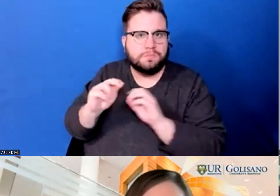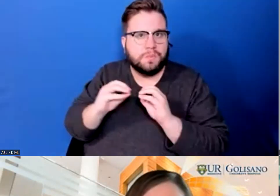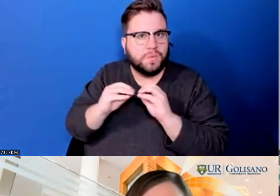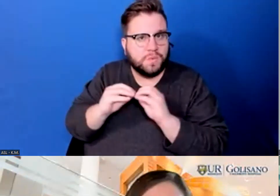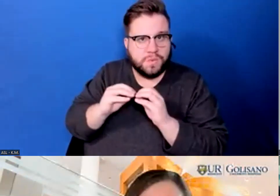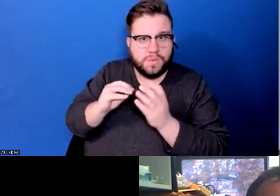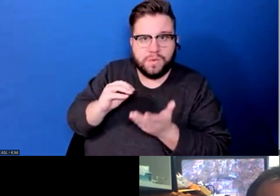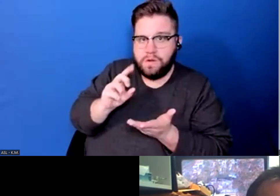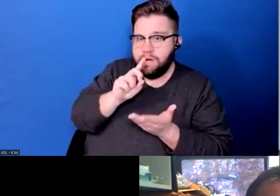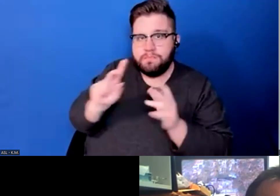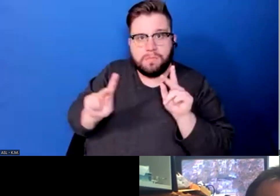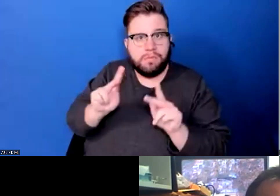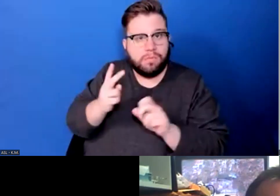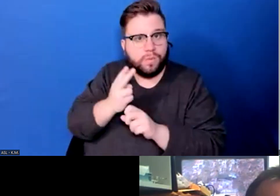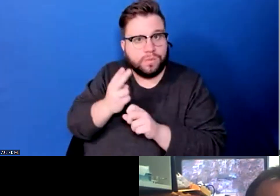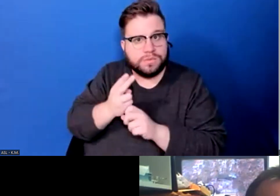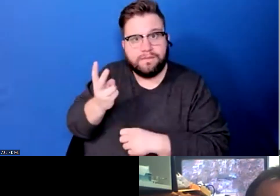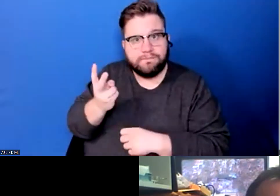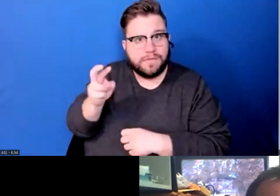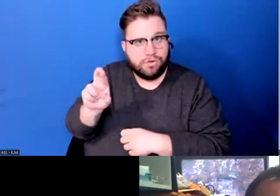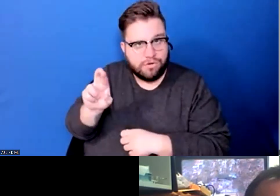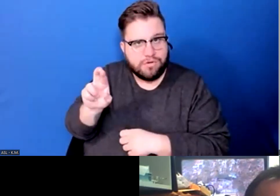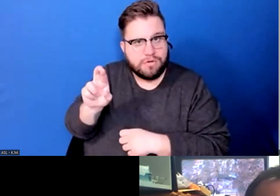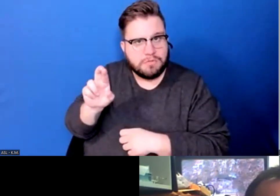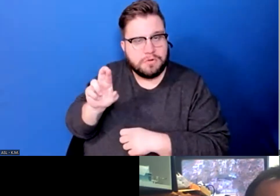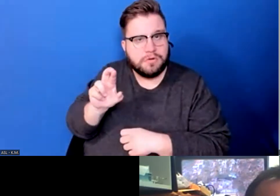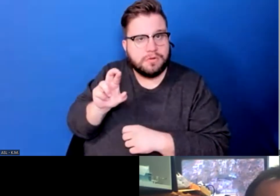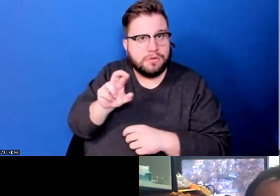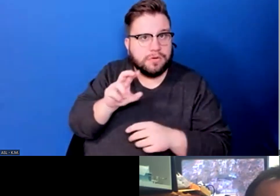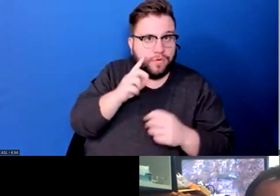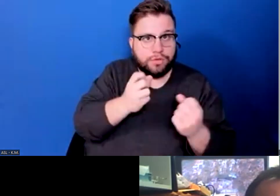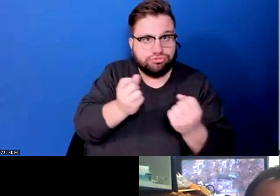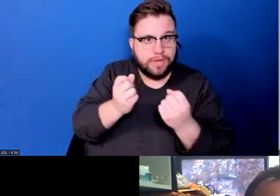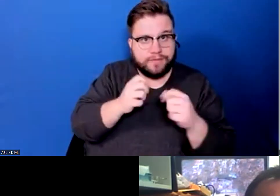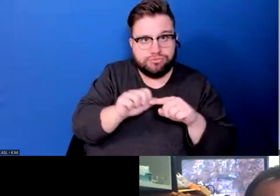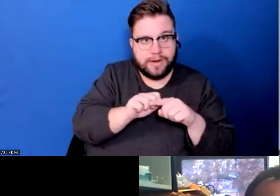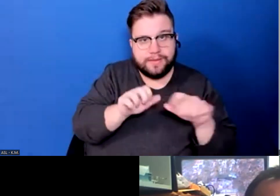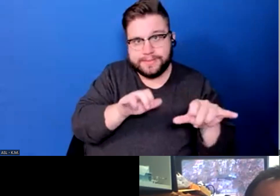using virtual reality like Emily is using in her study?